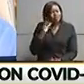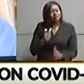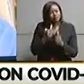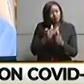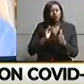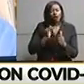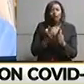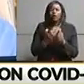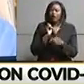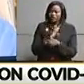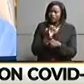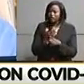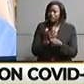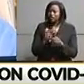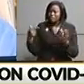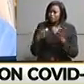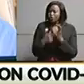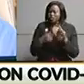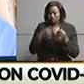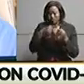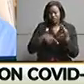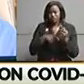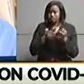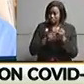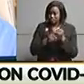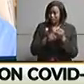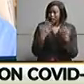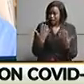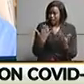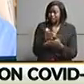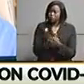3 points: wash your hands.